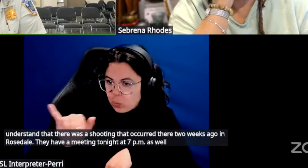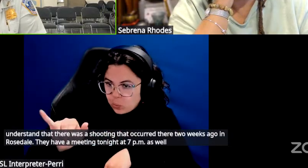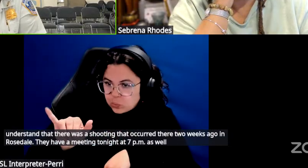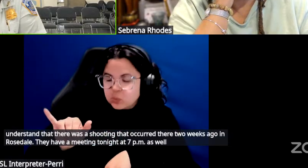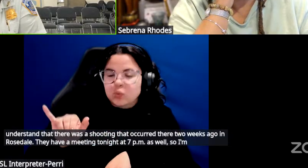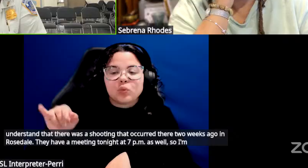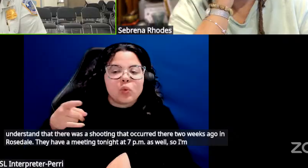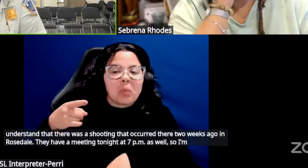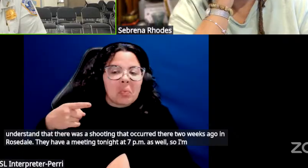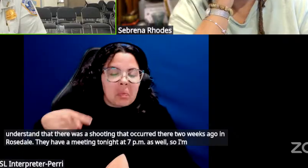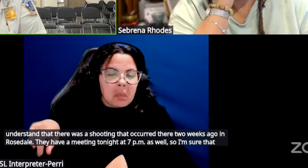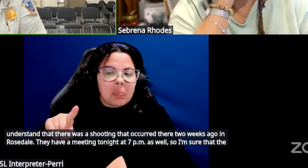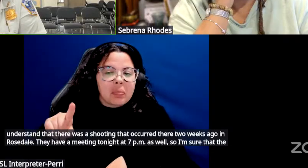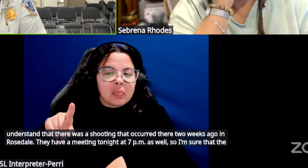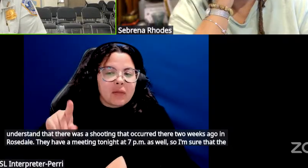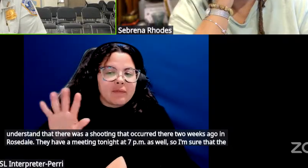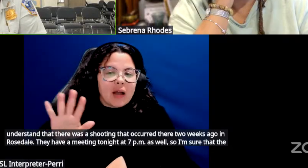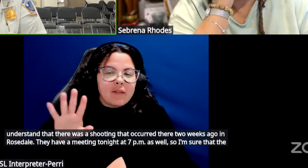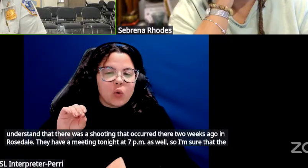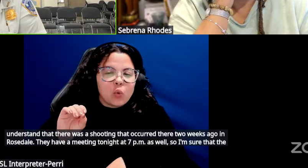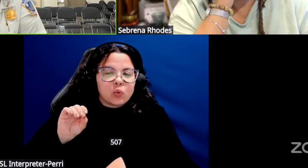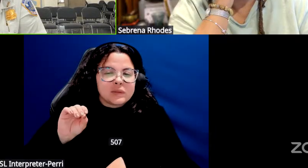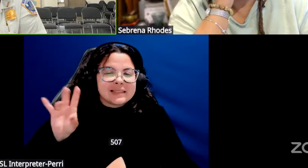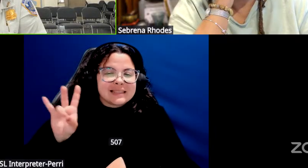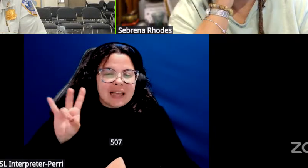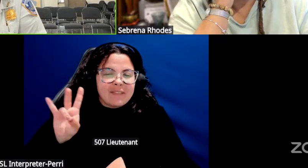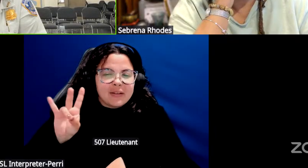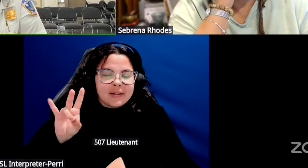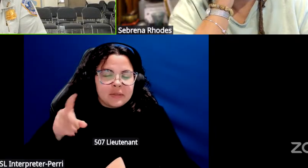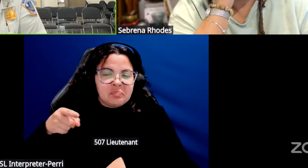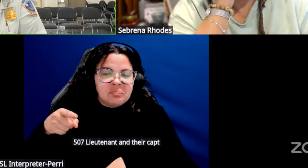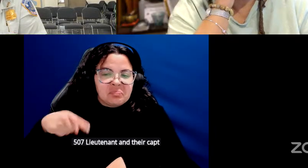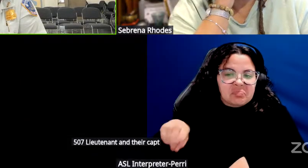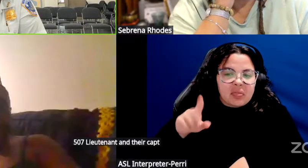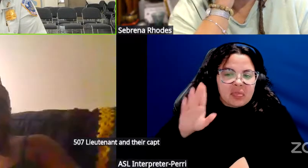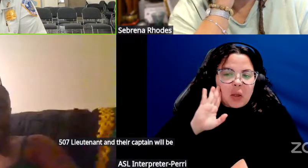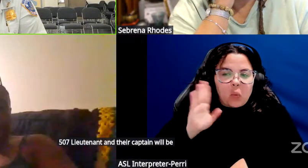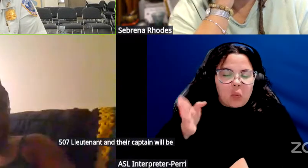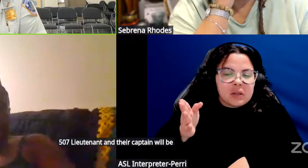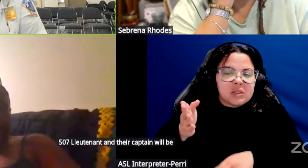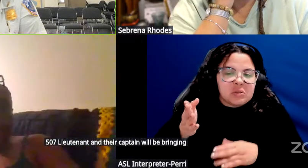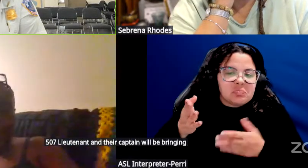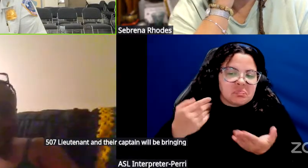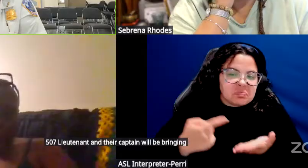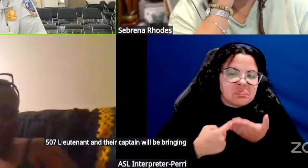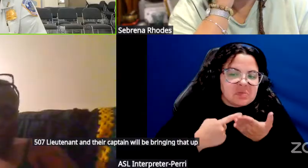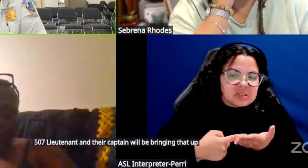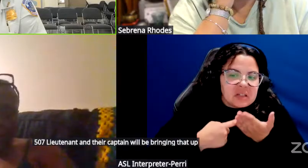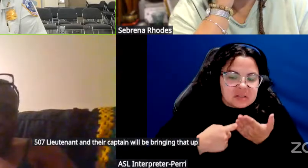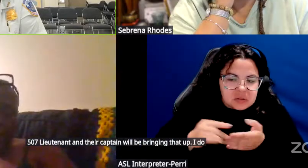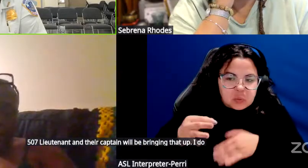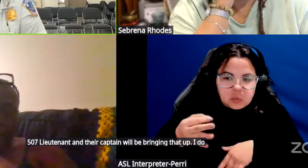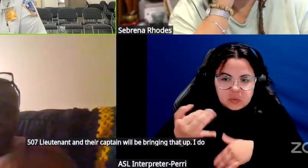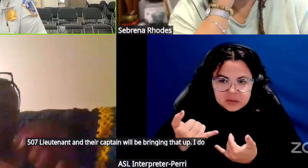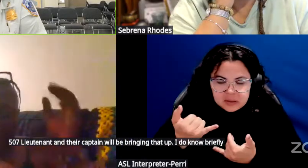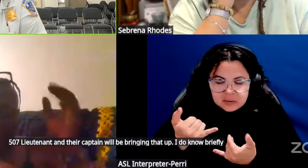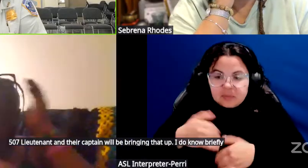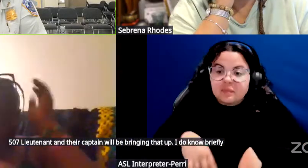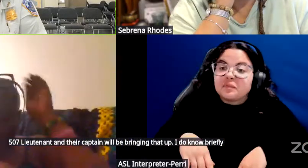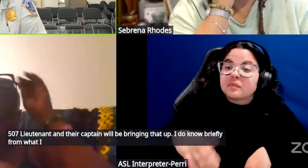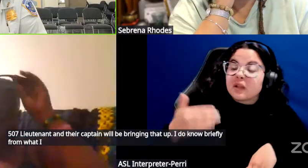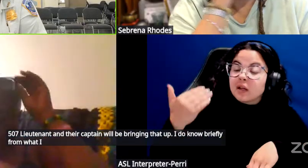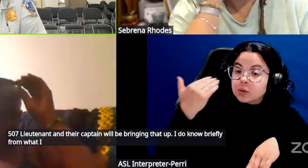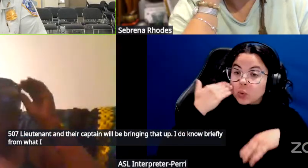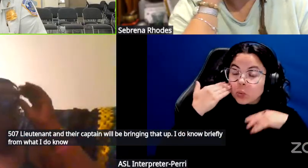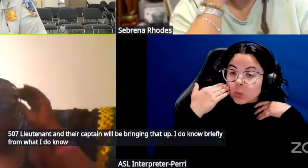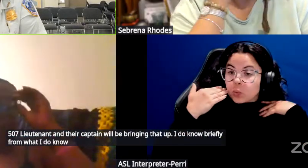sure that the 507 lieutenant and their captain will be bringing that up. I do know briefly from what I do